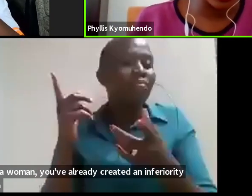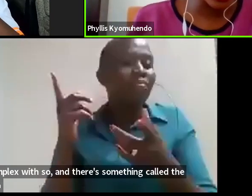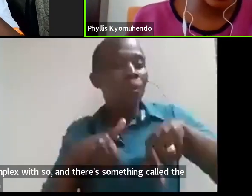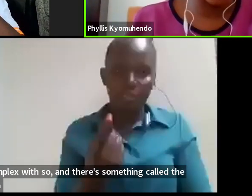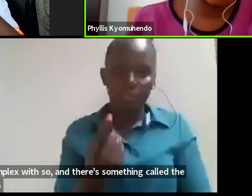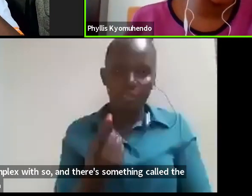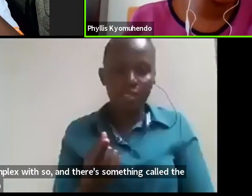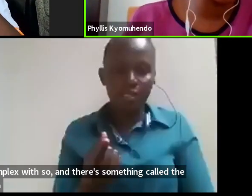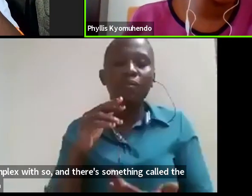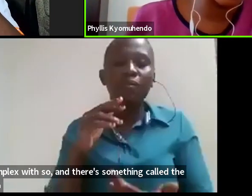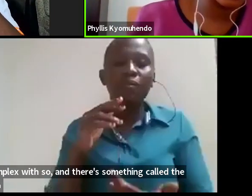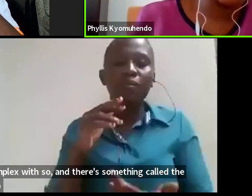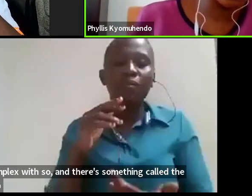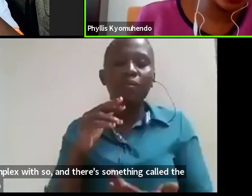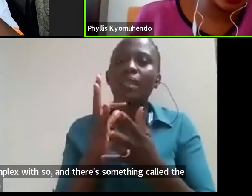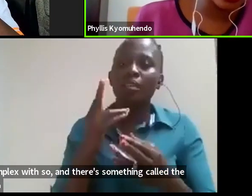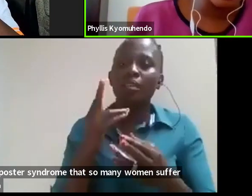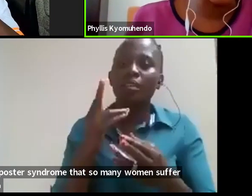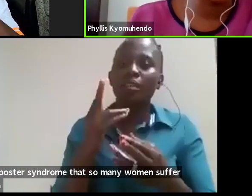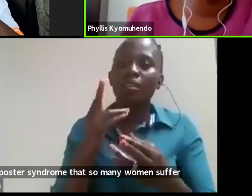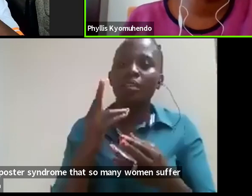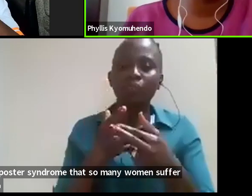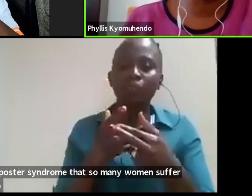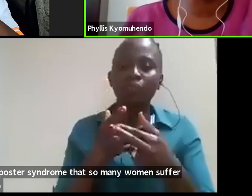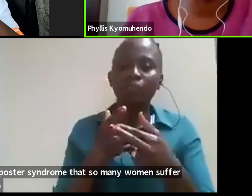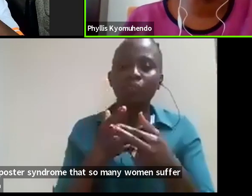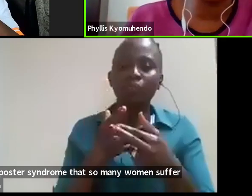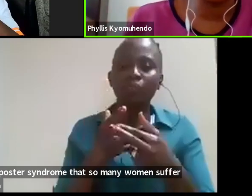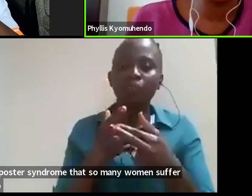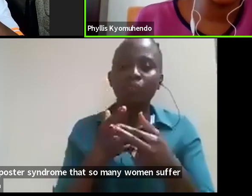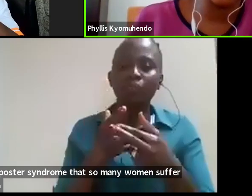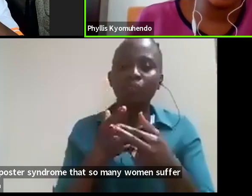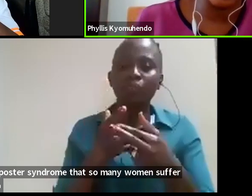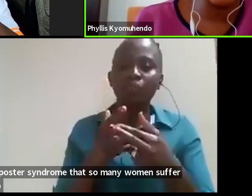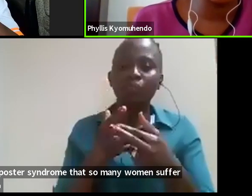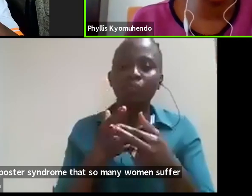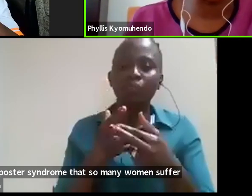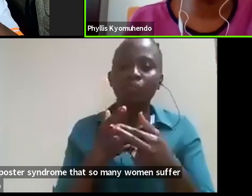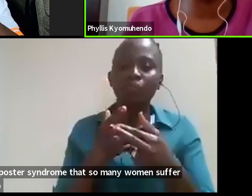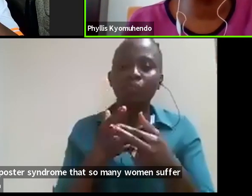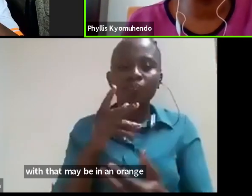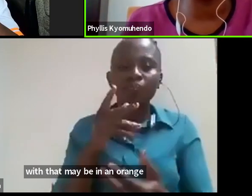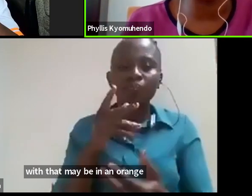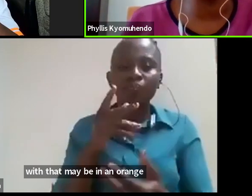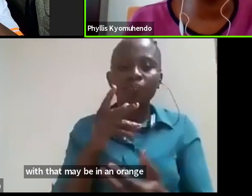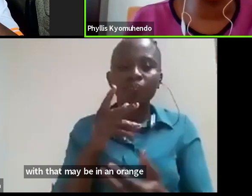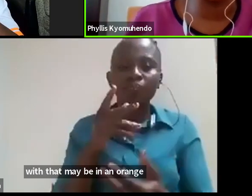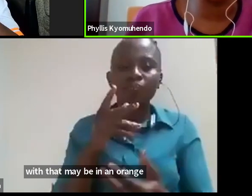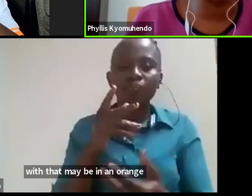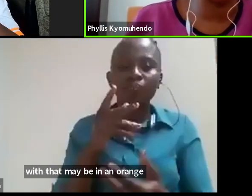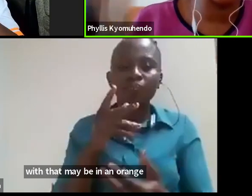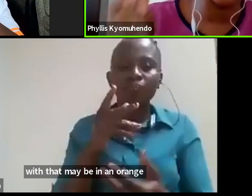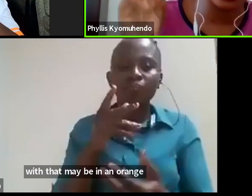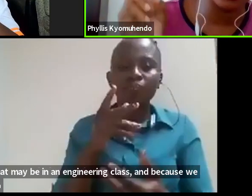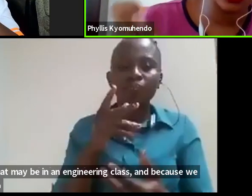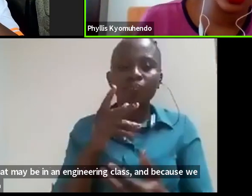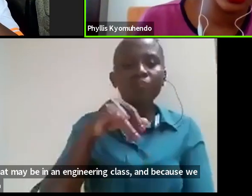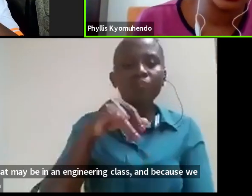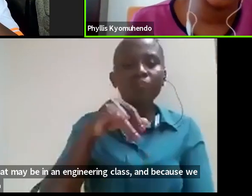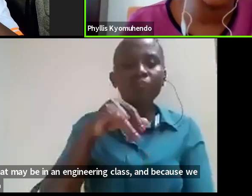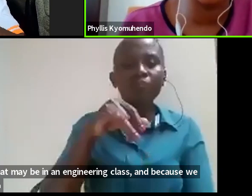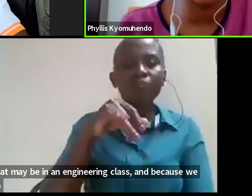syndrome that so many women suffer with, that maybe you're in an engineering class, and because you've been brought